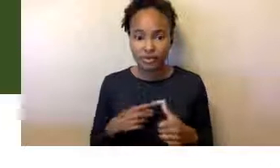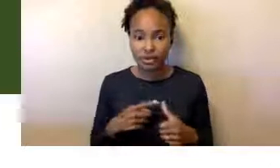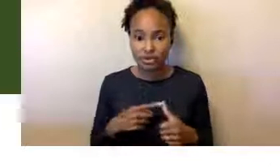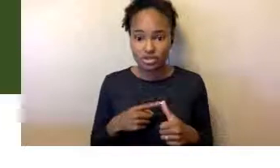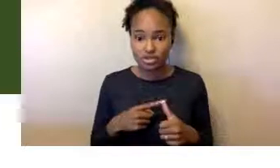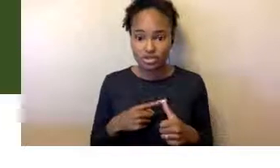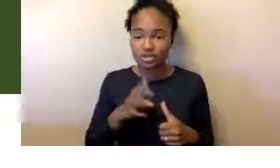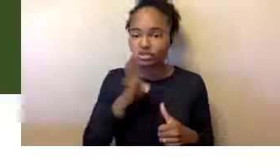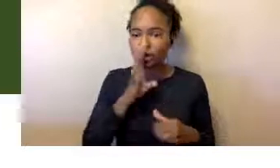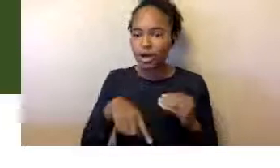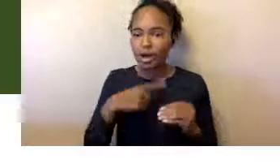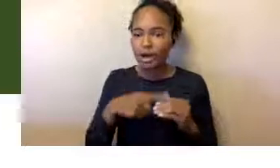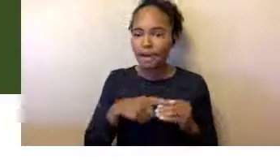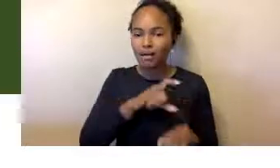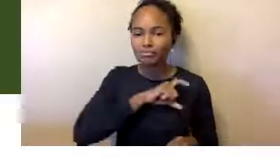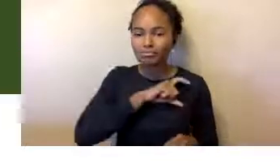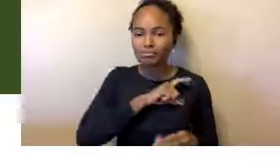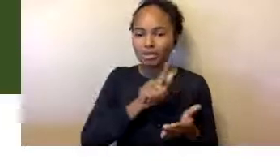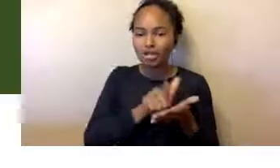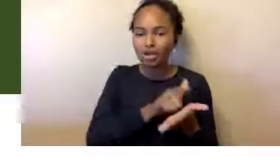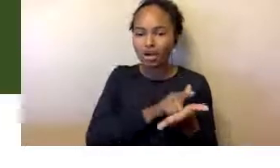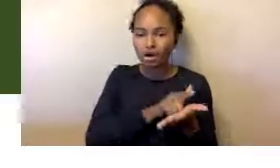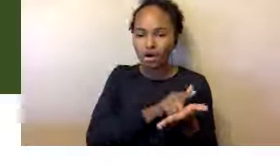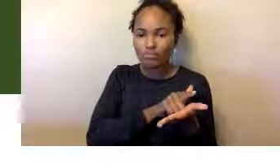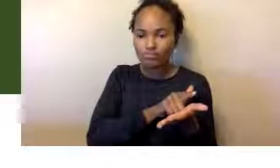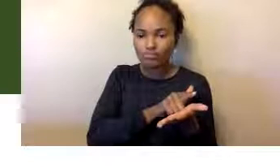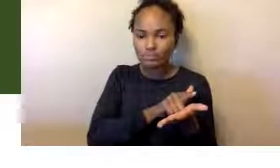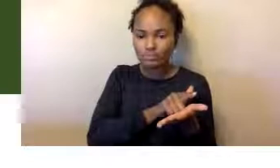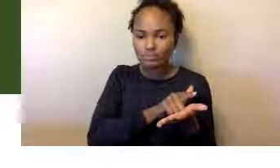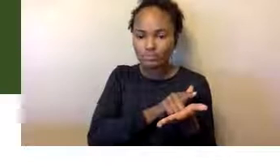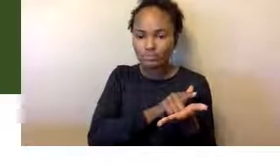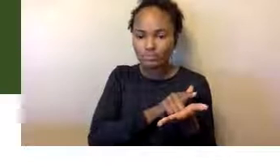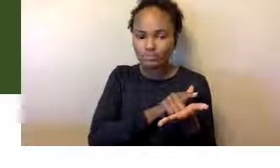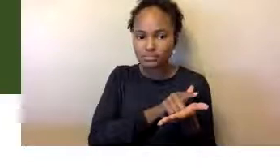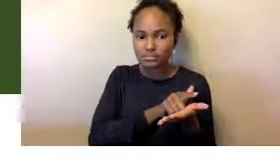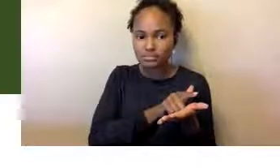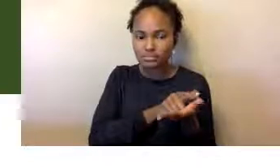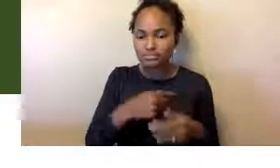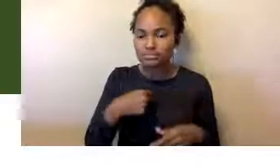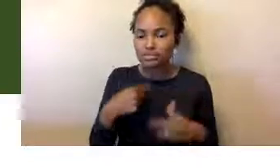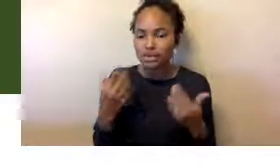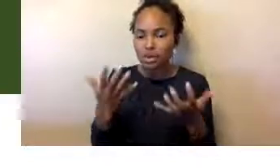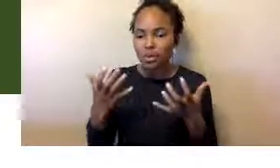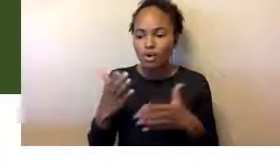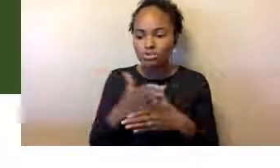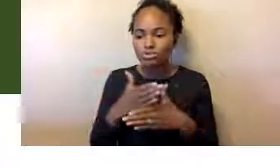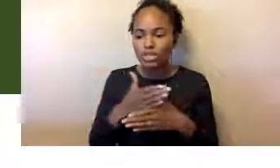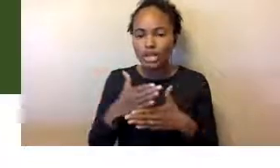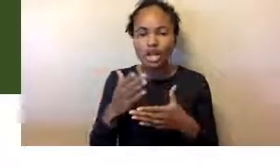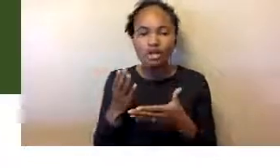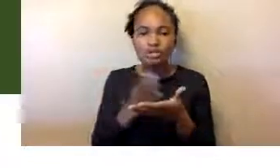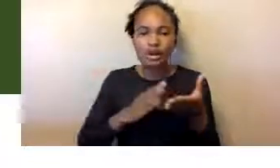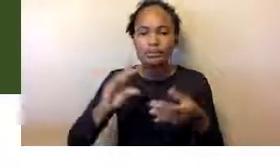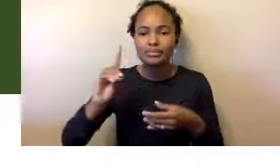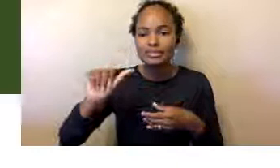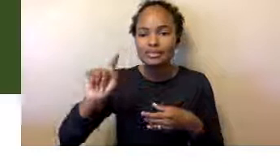law enforcement and mental illness. So I'm going to just share some statistics from a